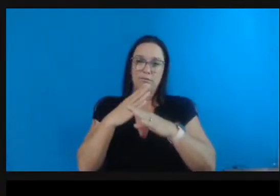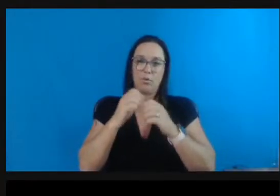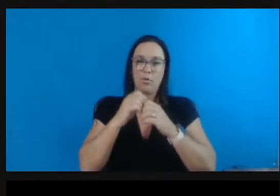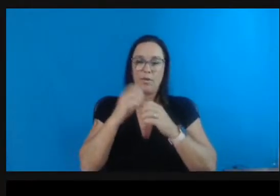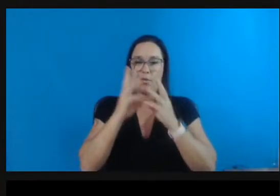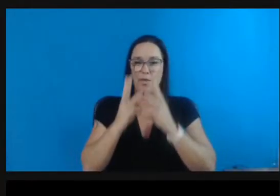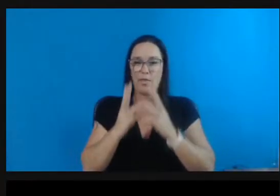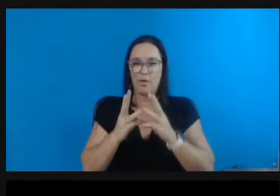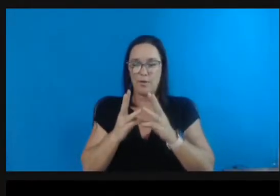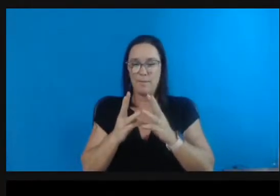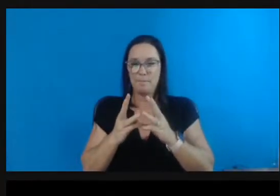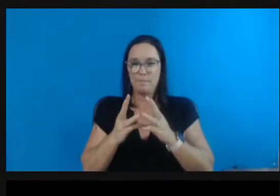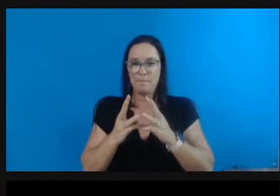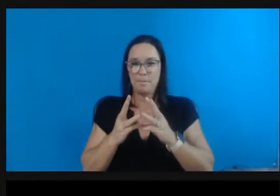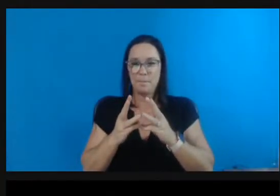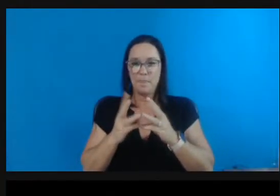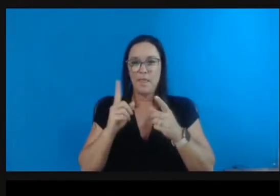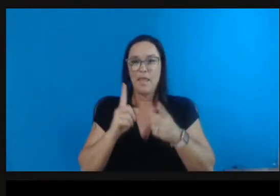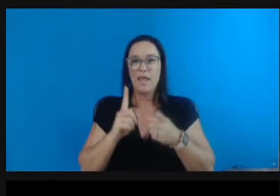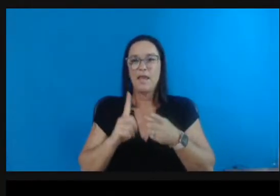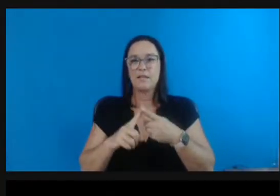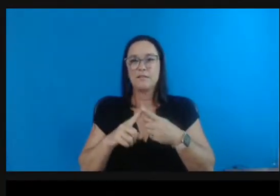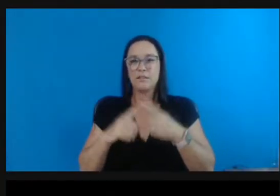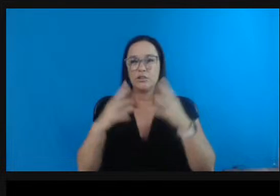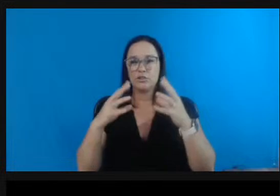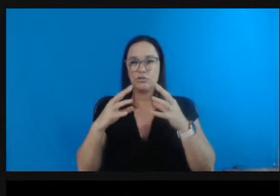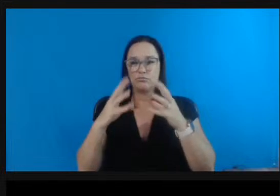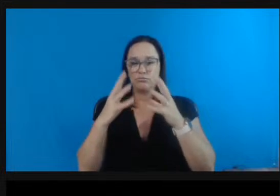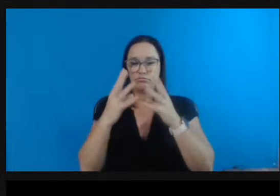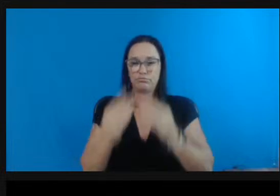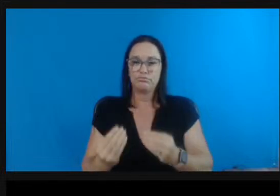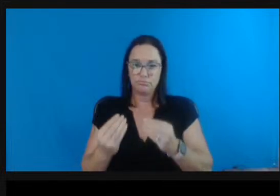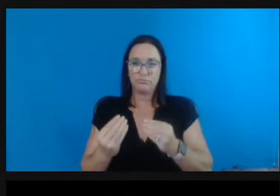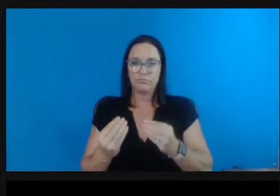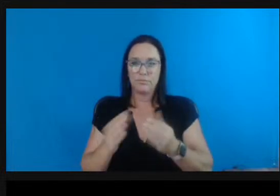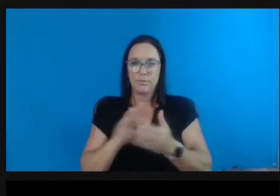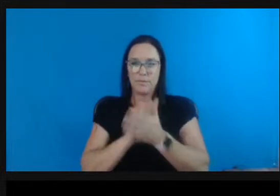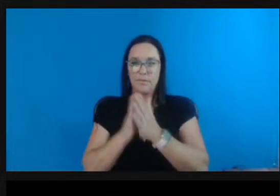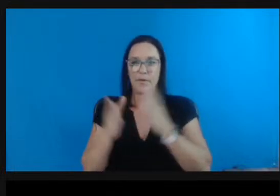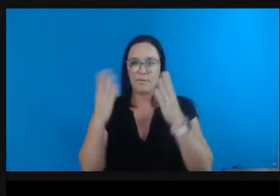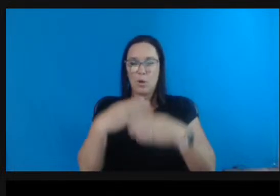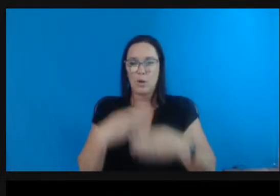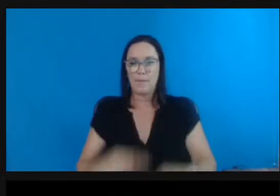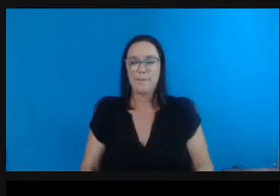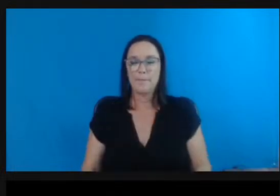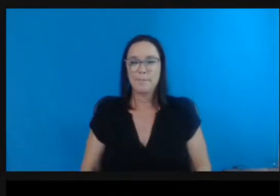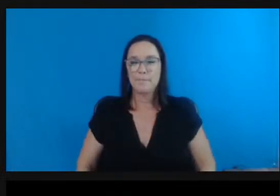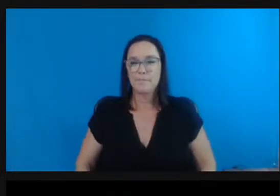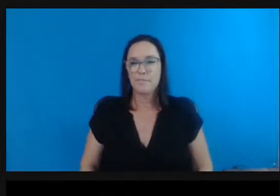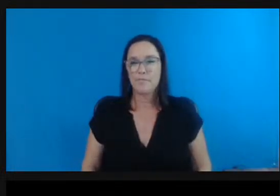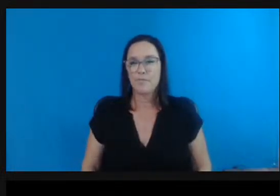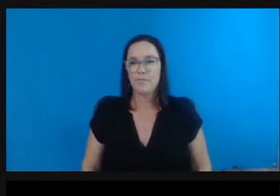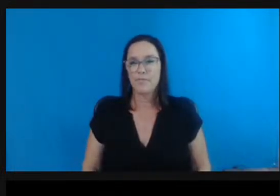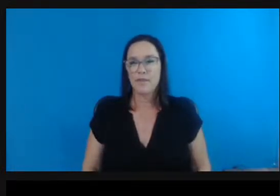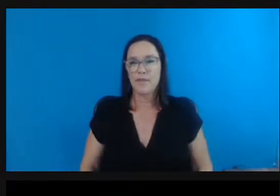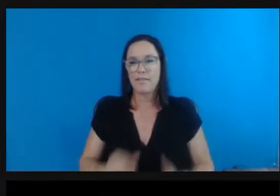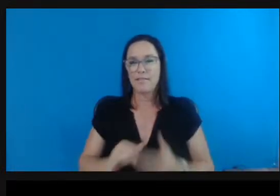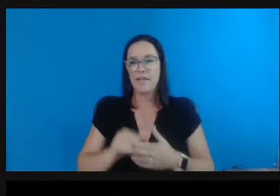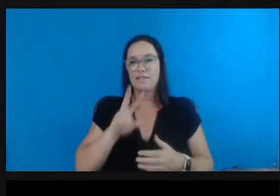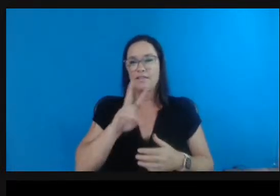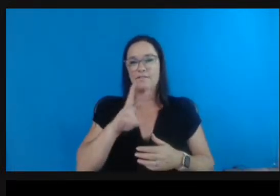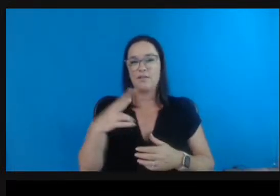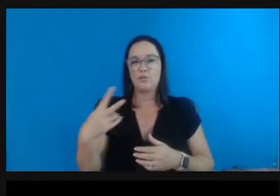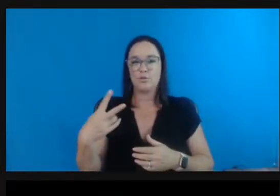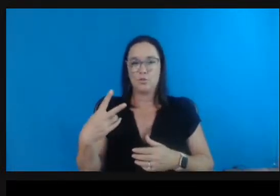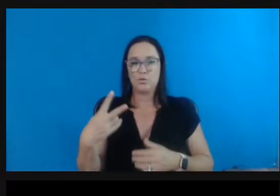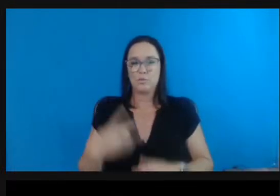in until the fountain shut off, and things shut off there at the end. So that's the V2, still moving here at